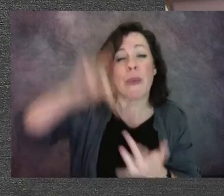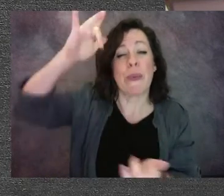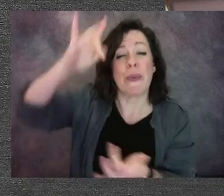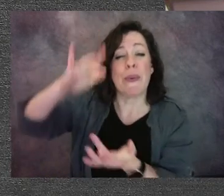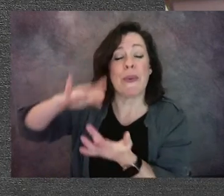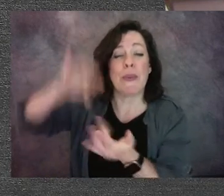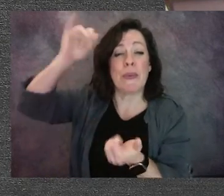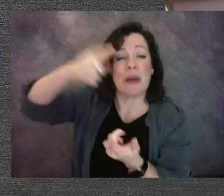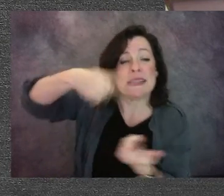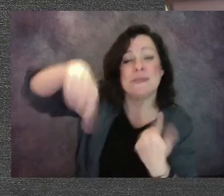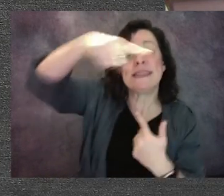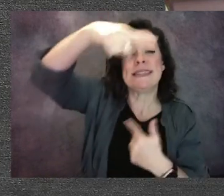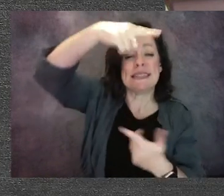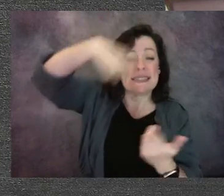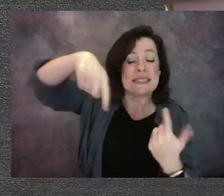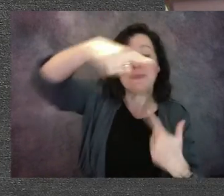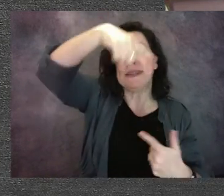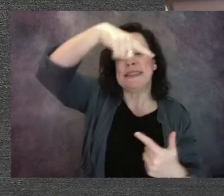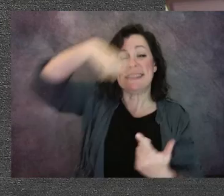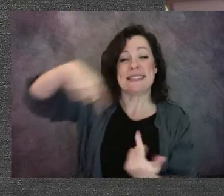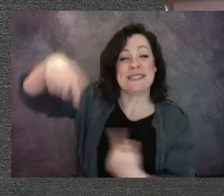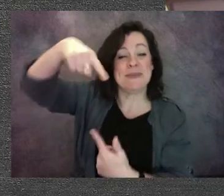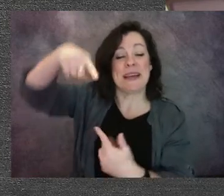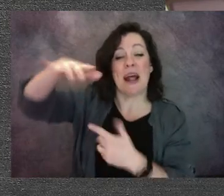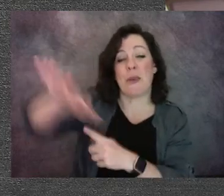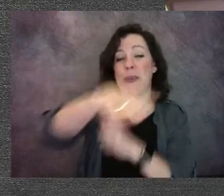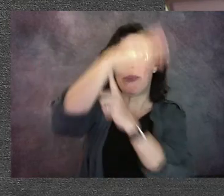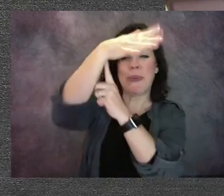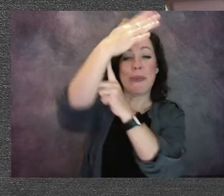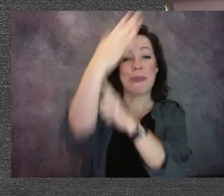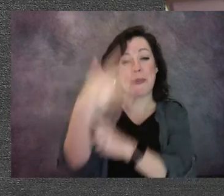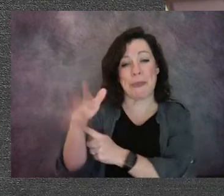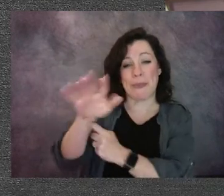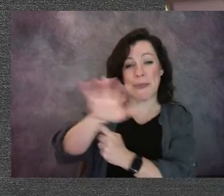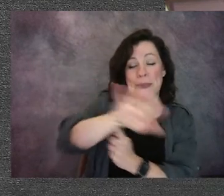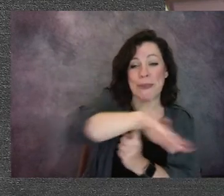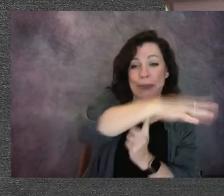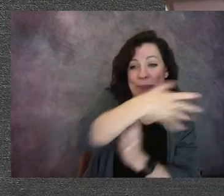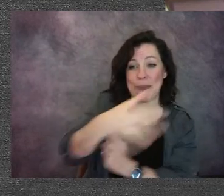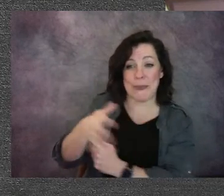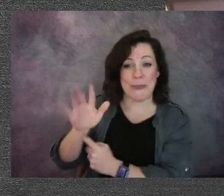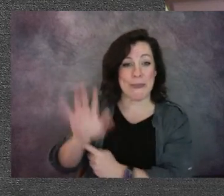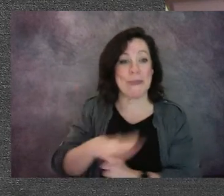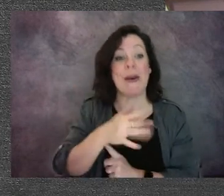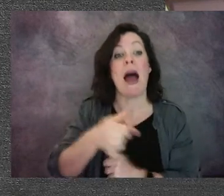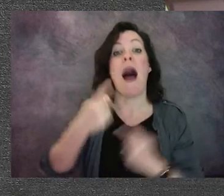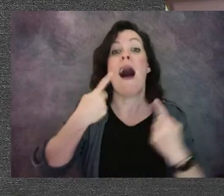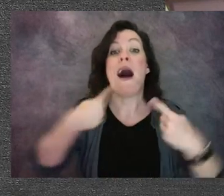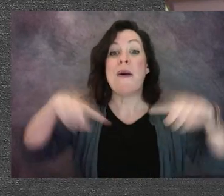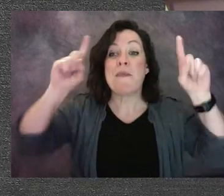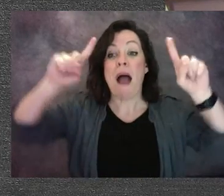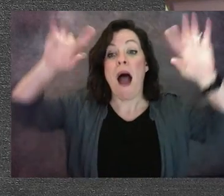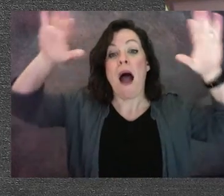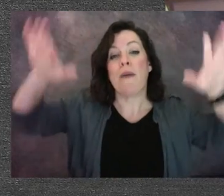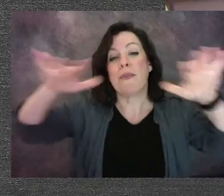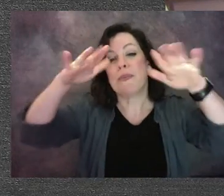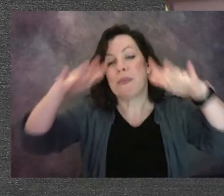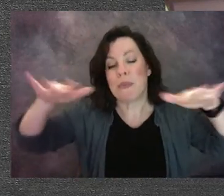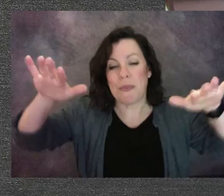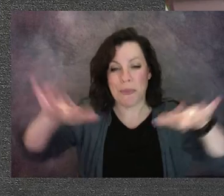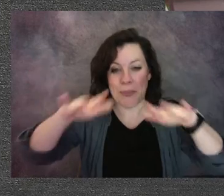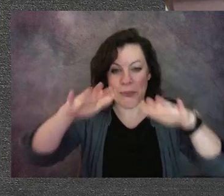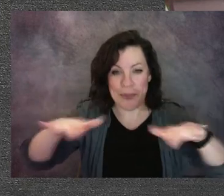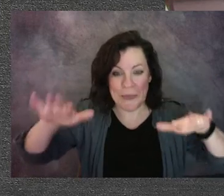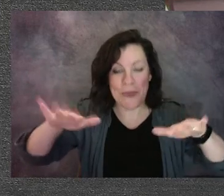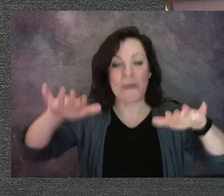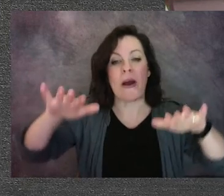all around. Twirling, whirling all around. Till at last they touch